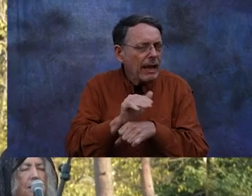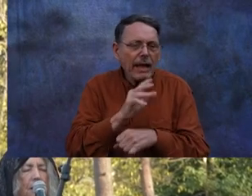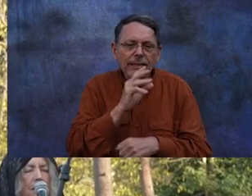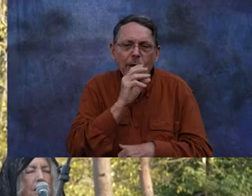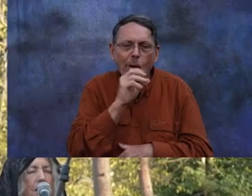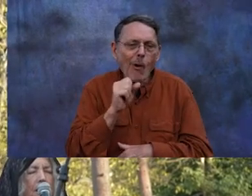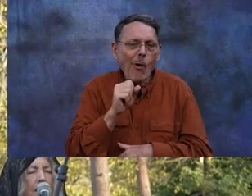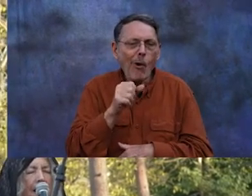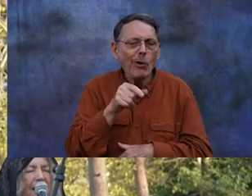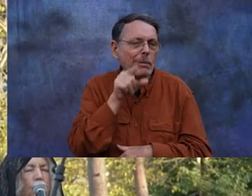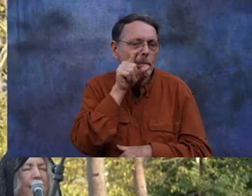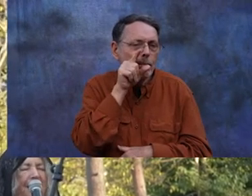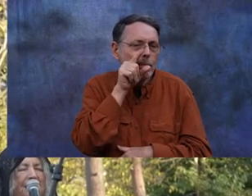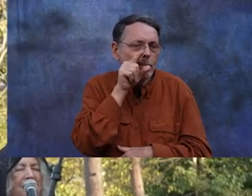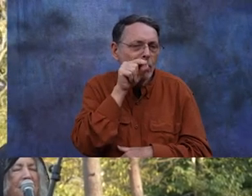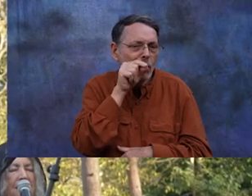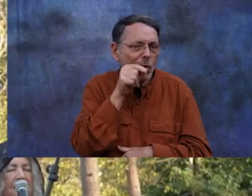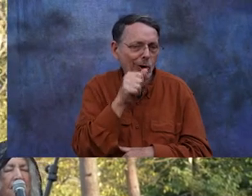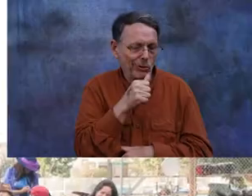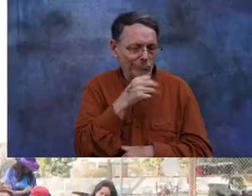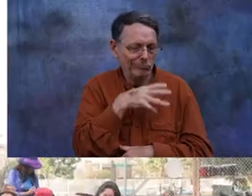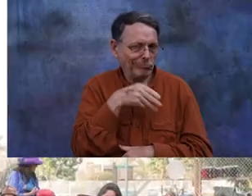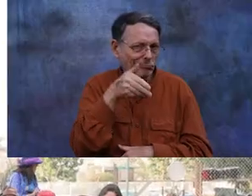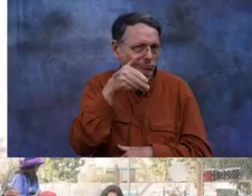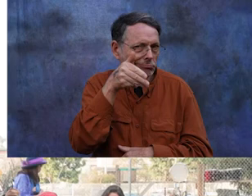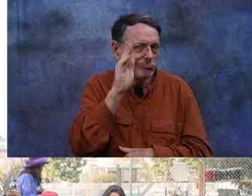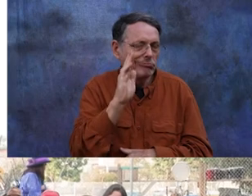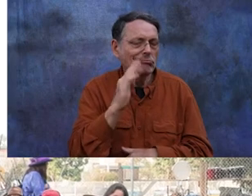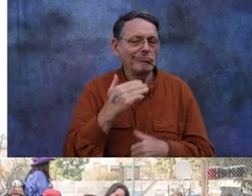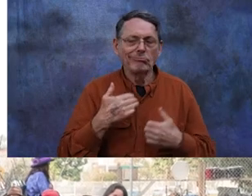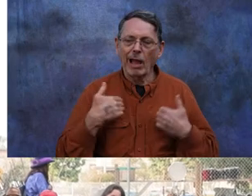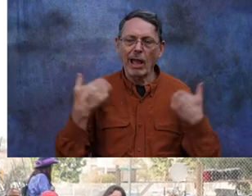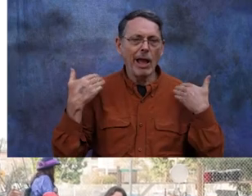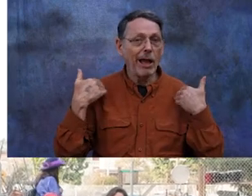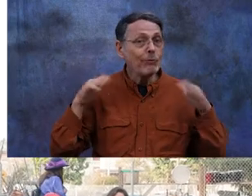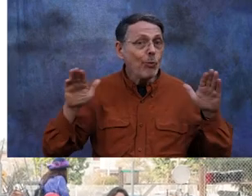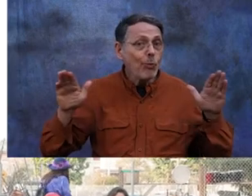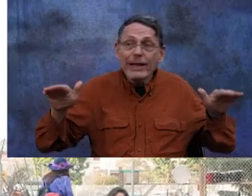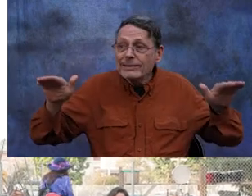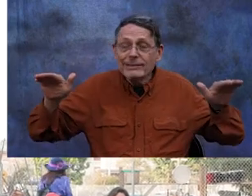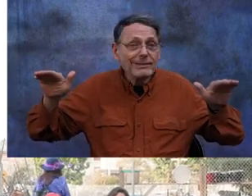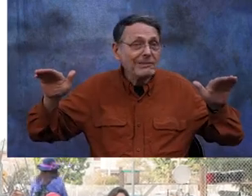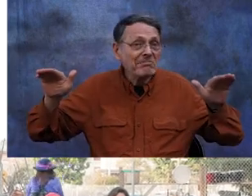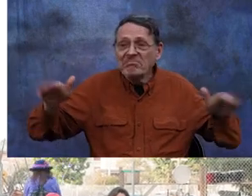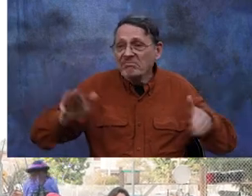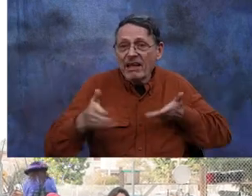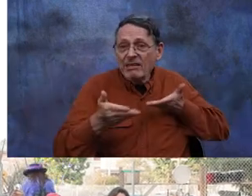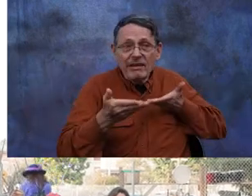goddess. I have wings, wings that can carry a